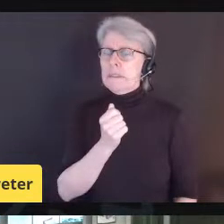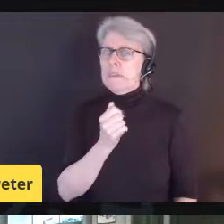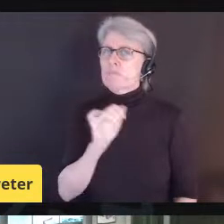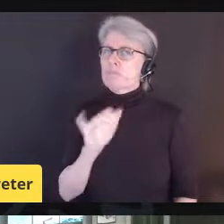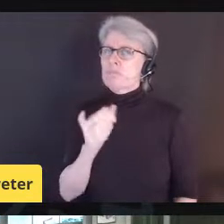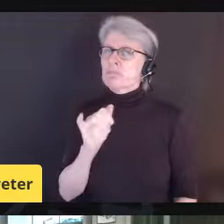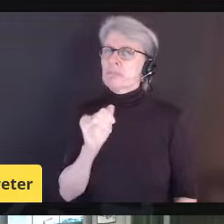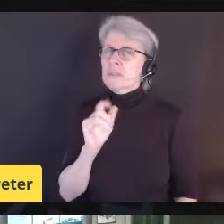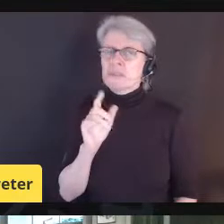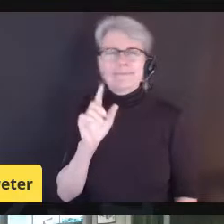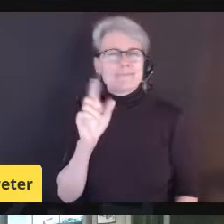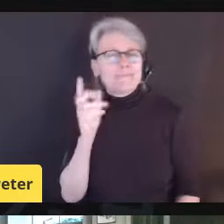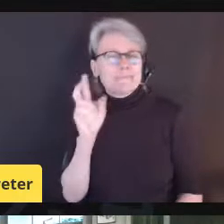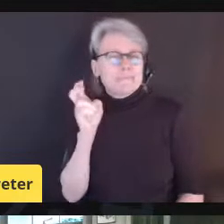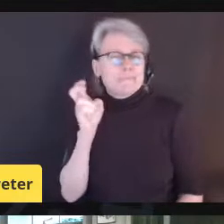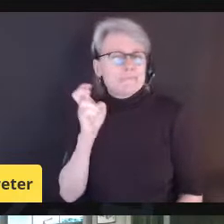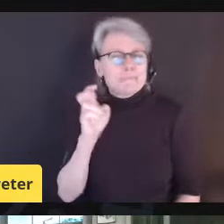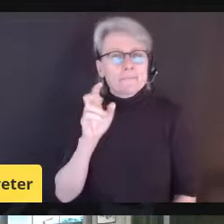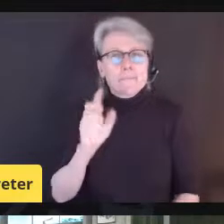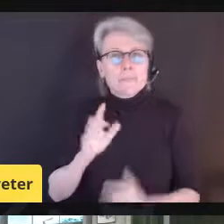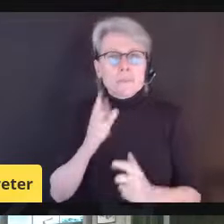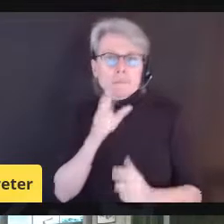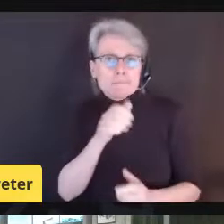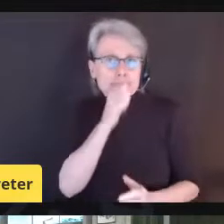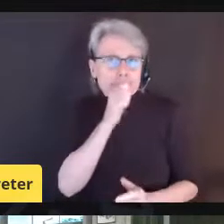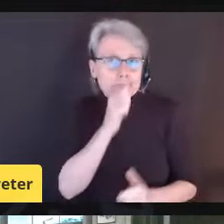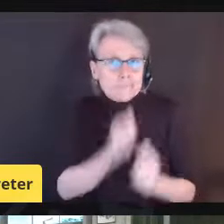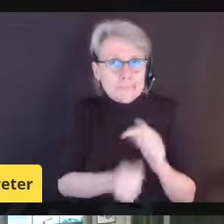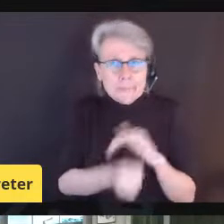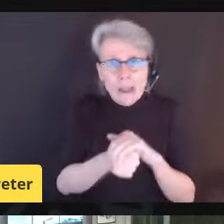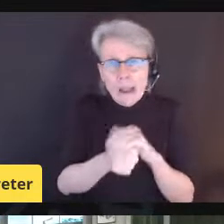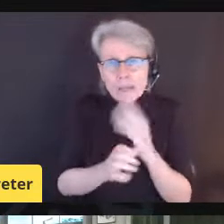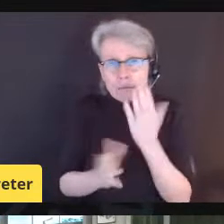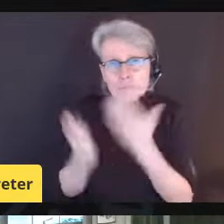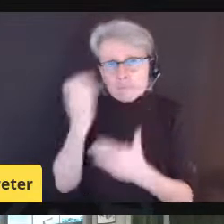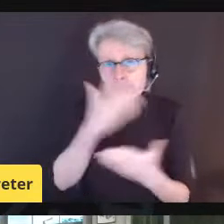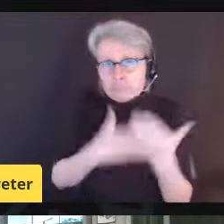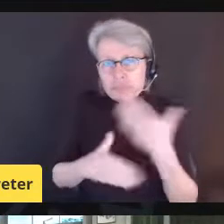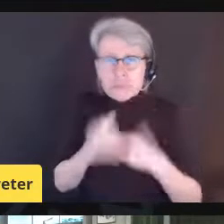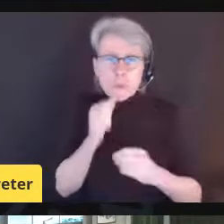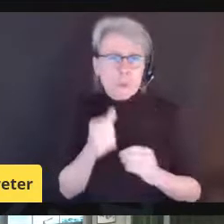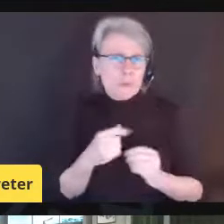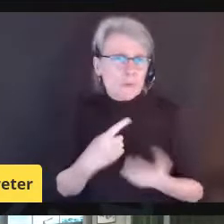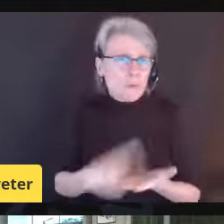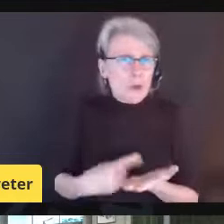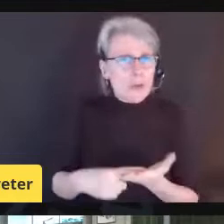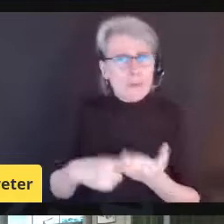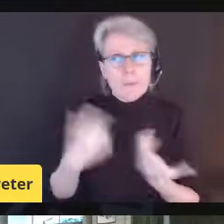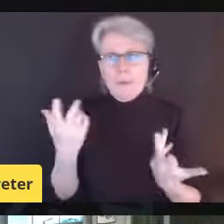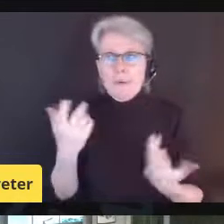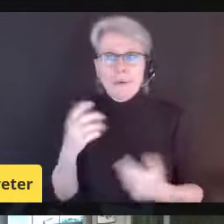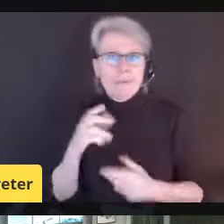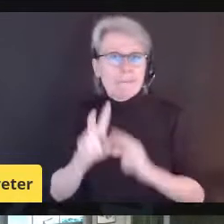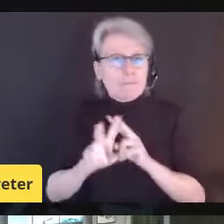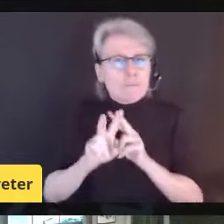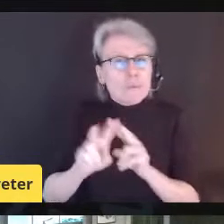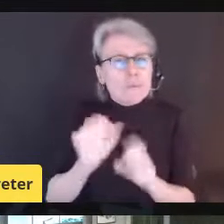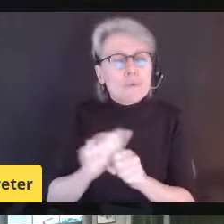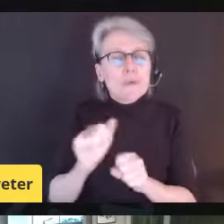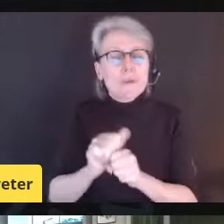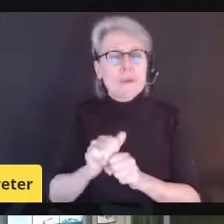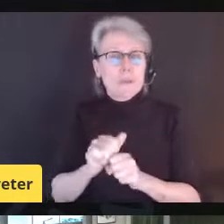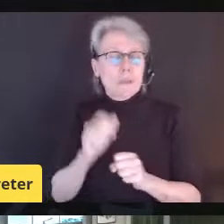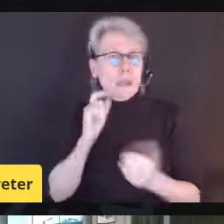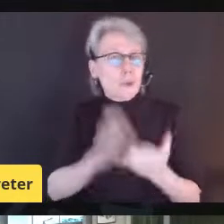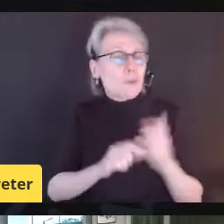of taboo, not a lot of information available, a lot of closed doors in funeral profession. So I spent a lot of